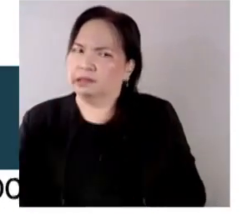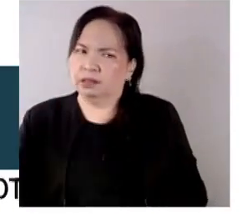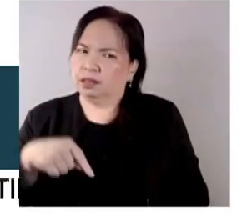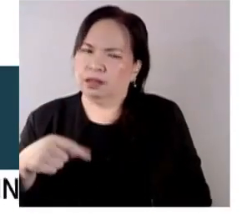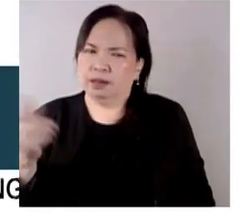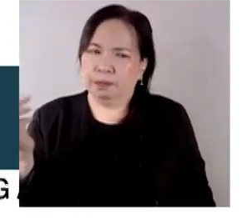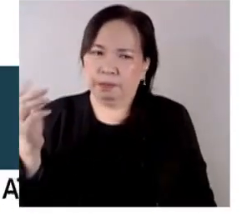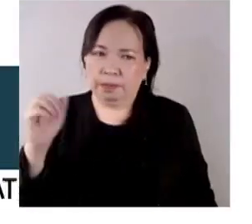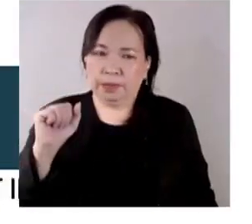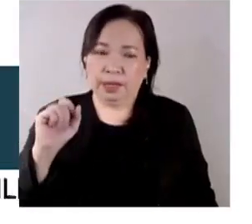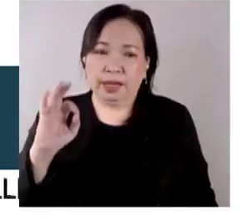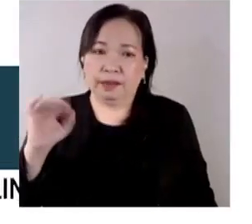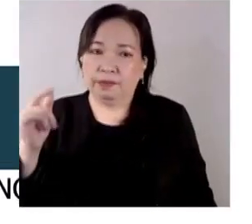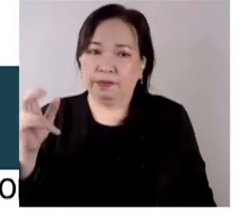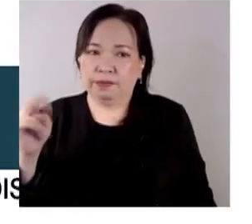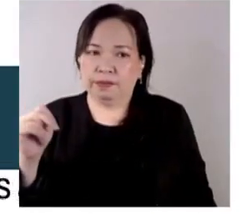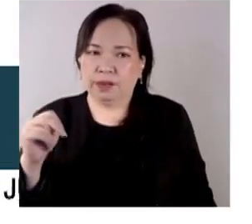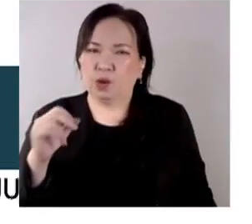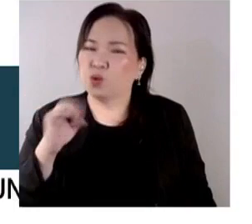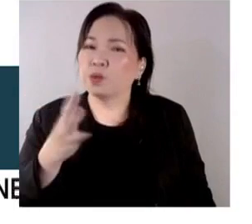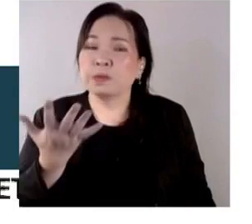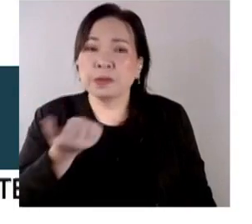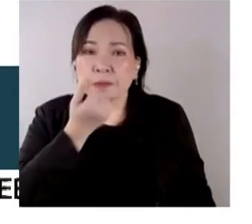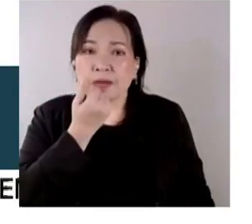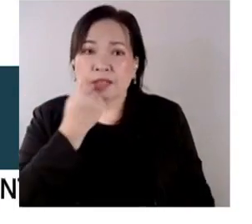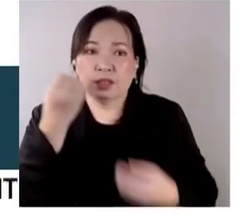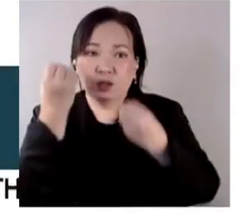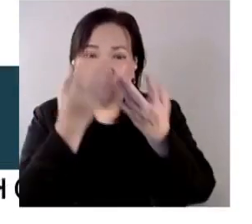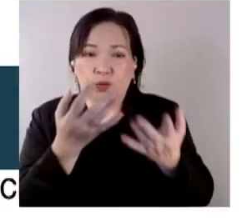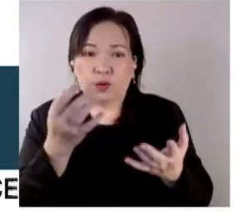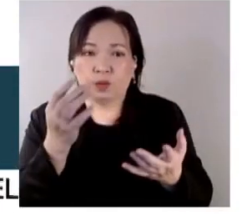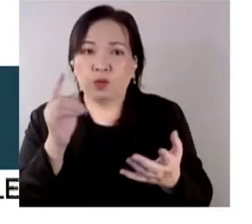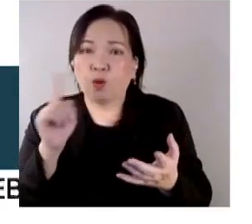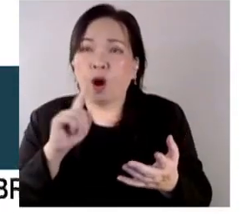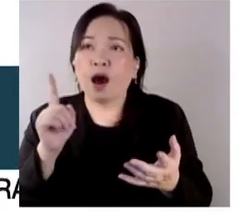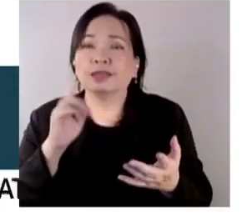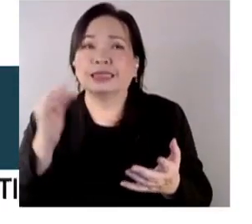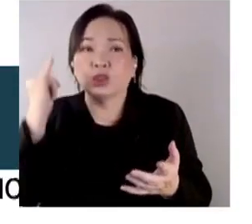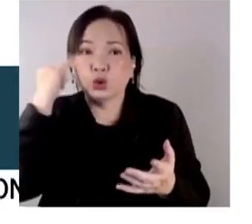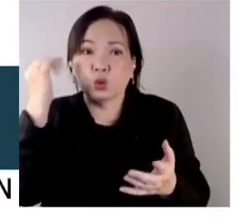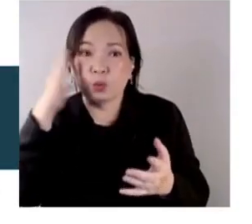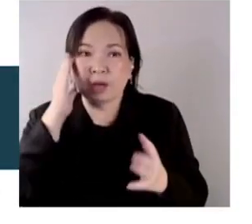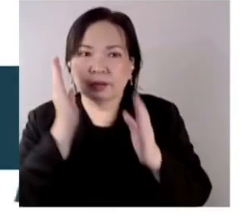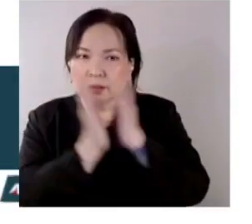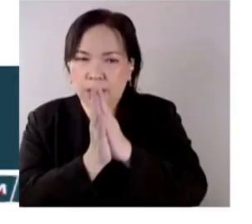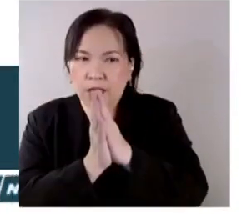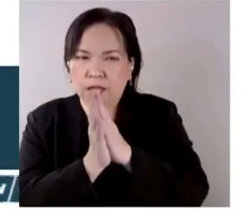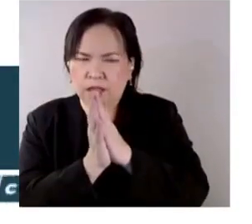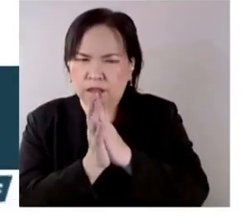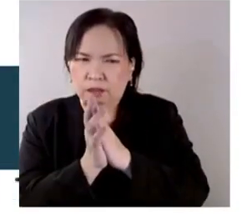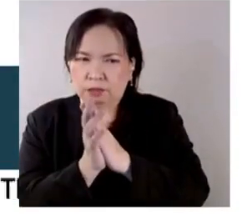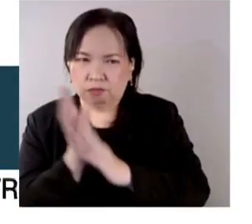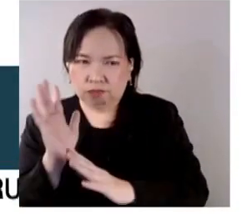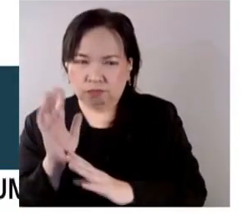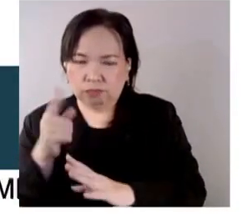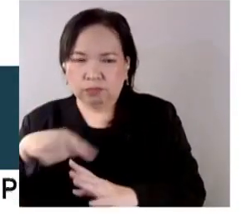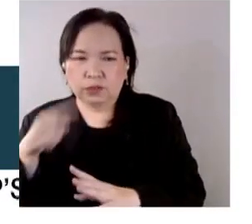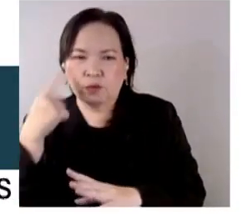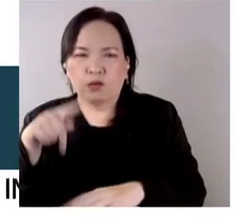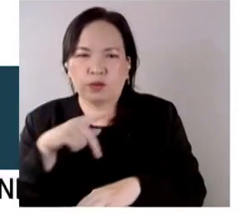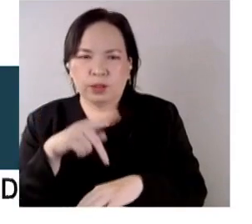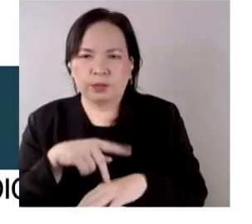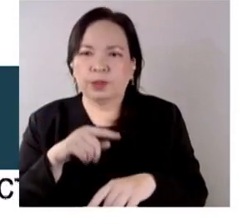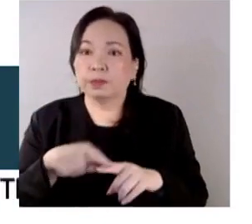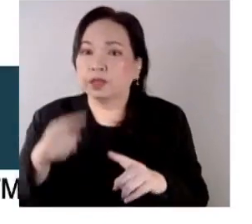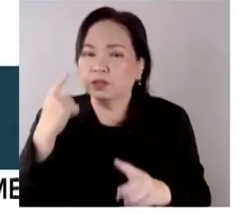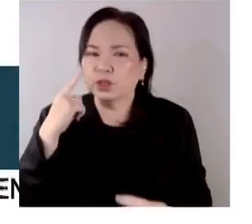the public seems to be misinformed about this whole request. So at this point, what do you think the